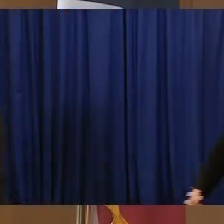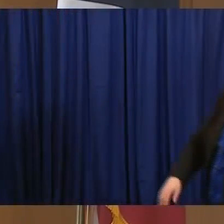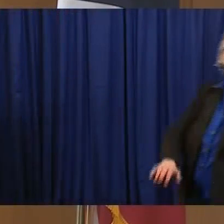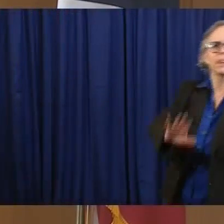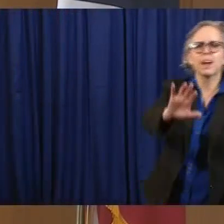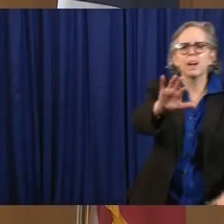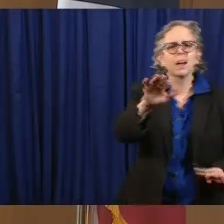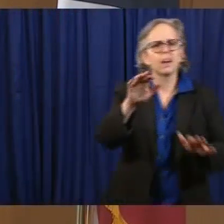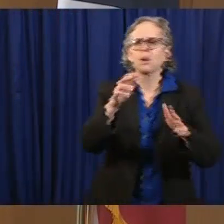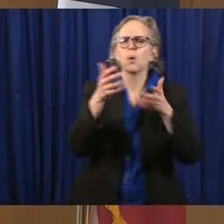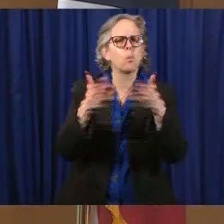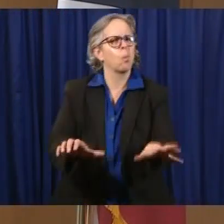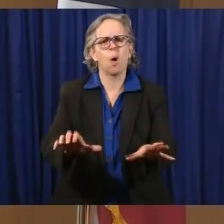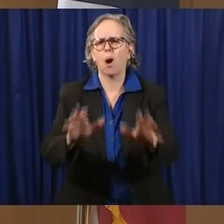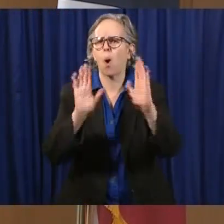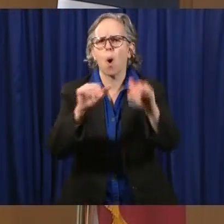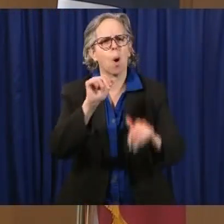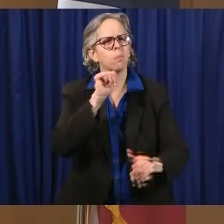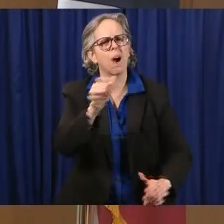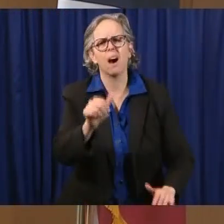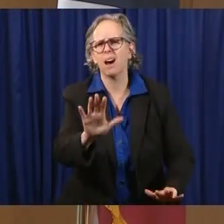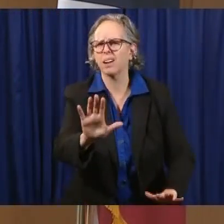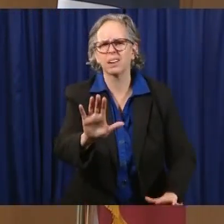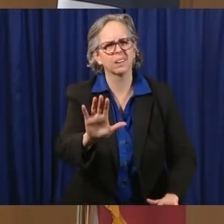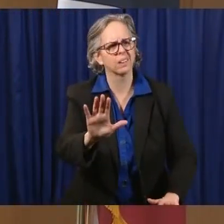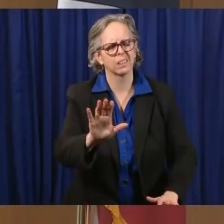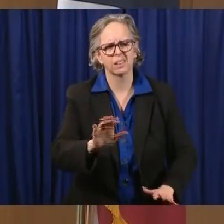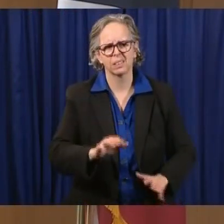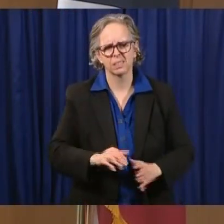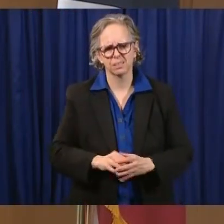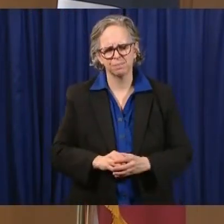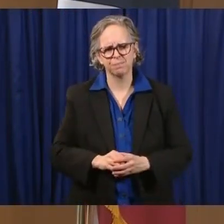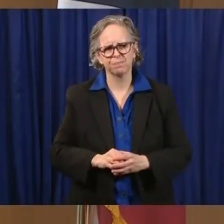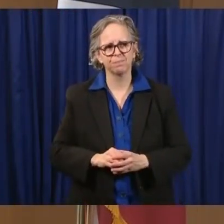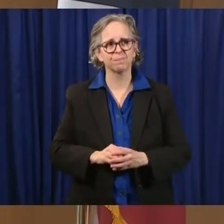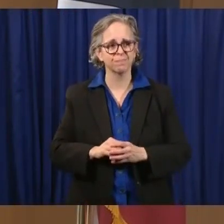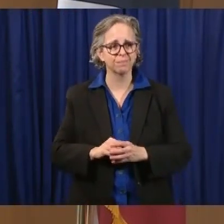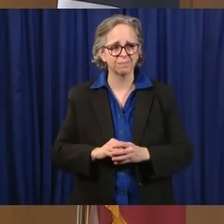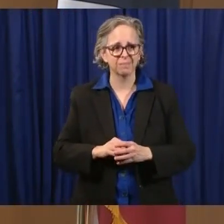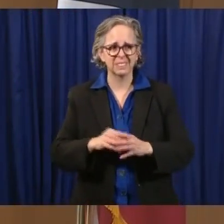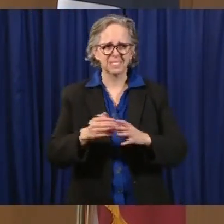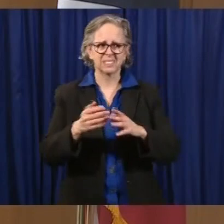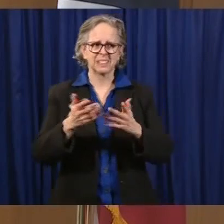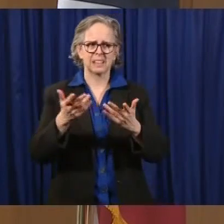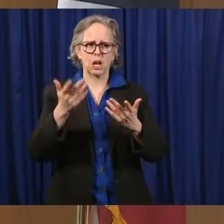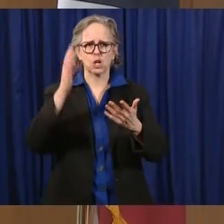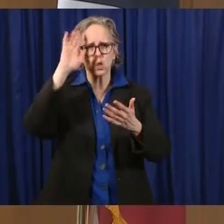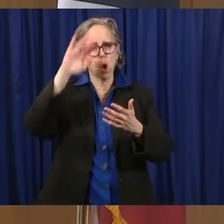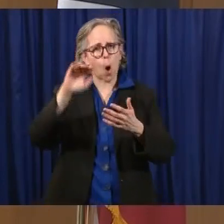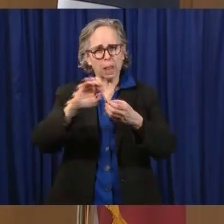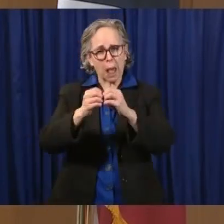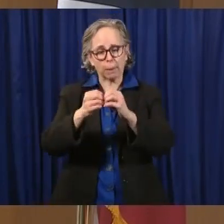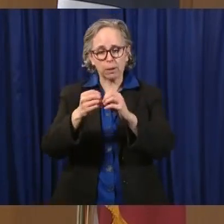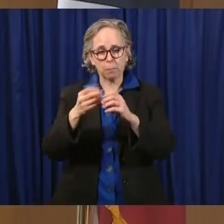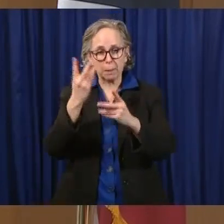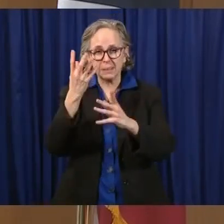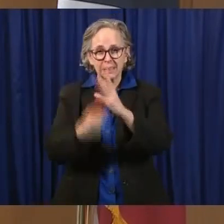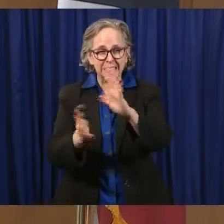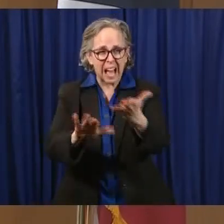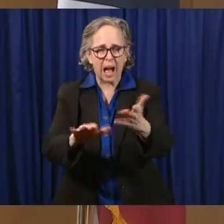is deaths tragically are lagging. They lag. Your hospital